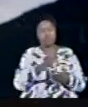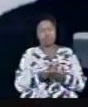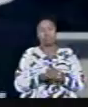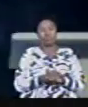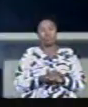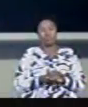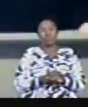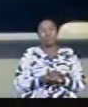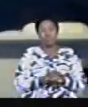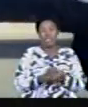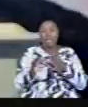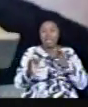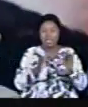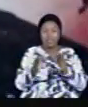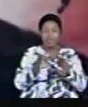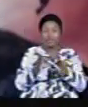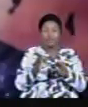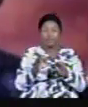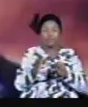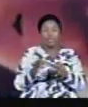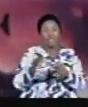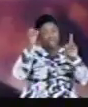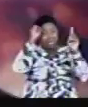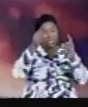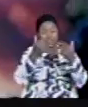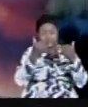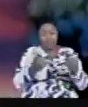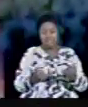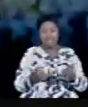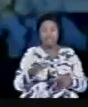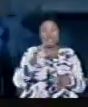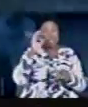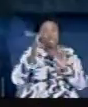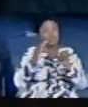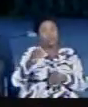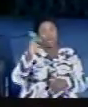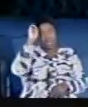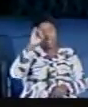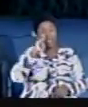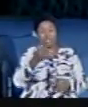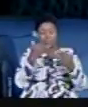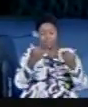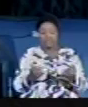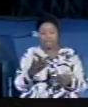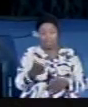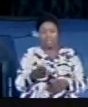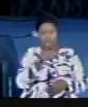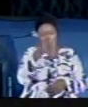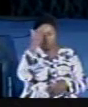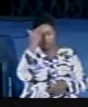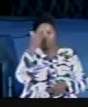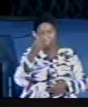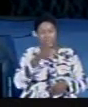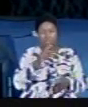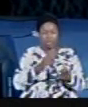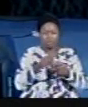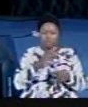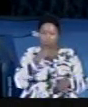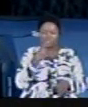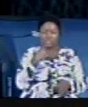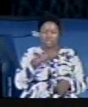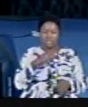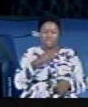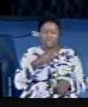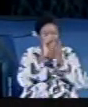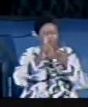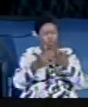he's present there, you will know. You'll not say, I asked him to come, I don't know whether he has